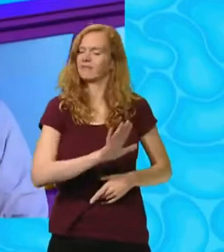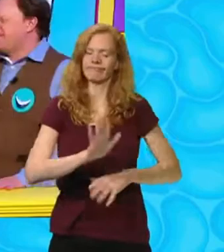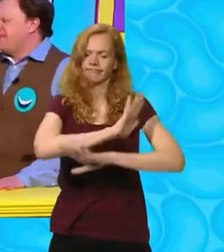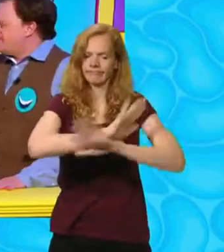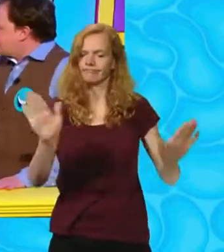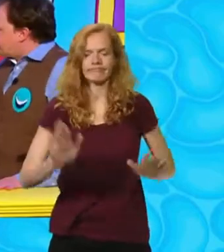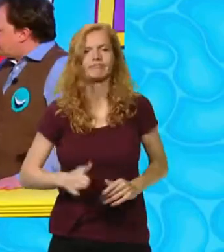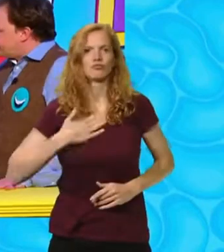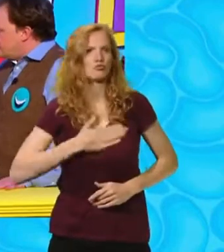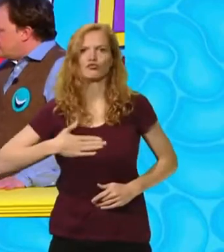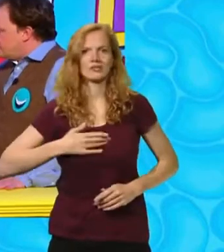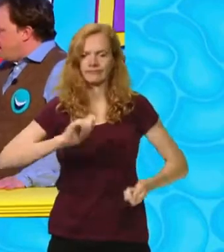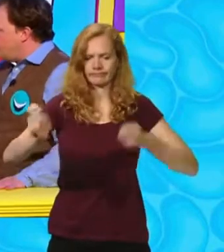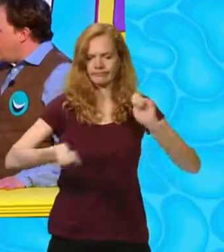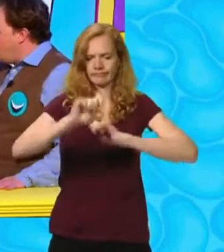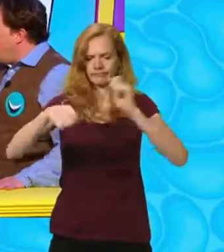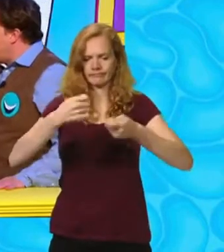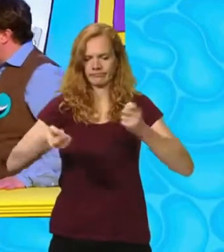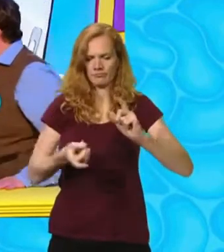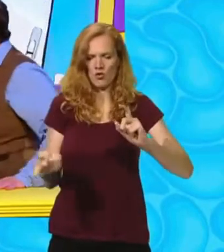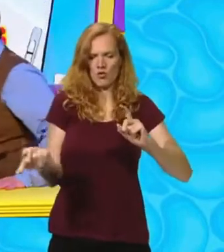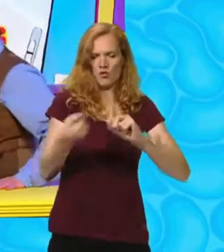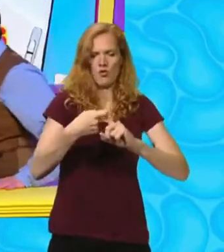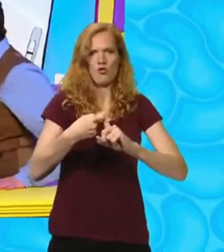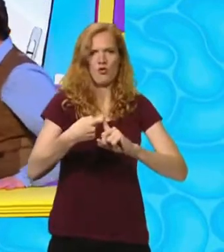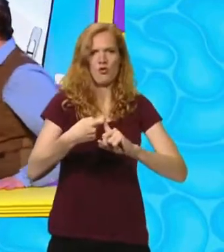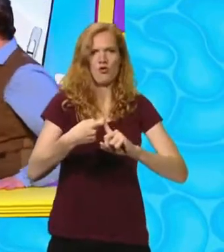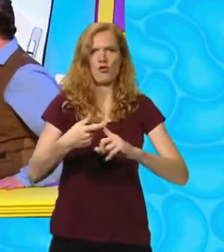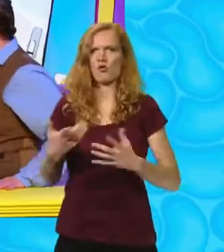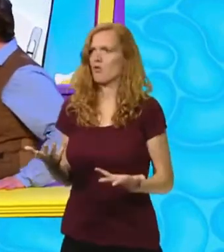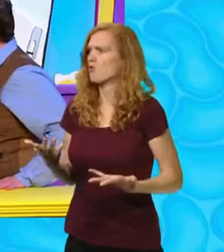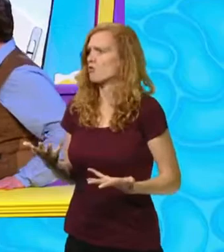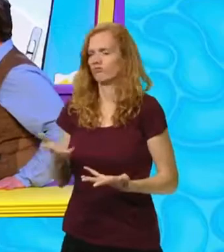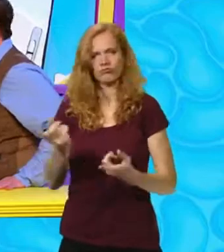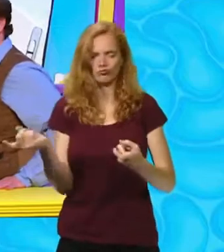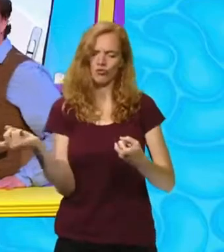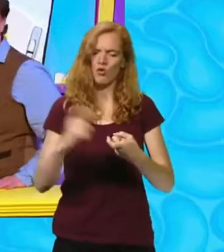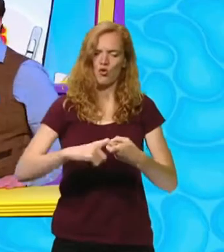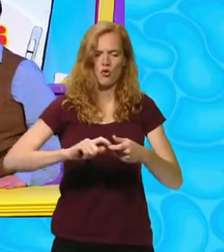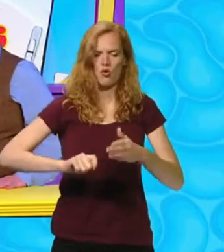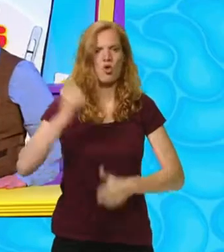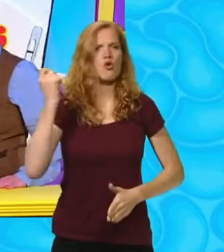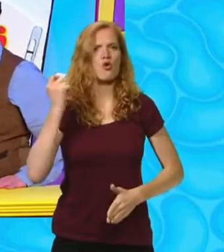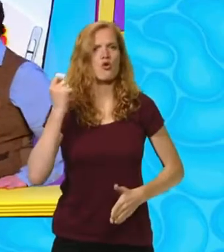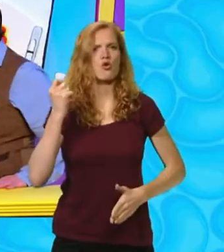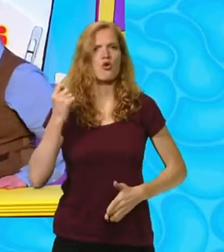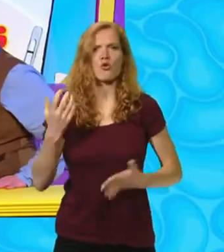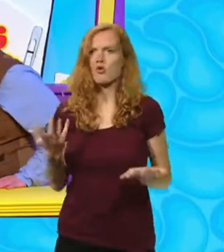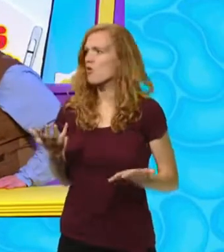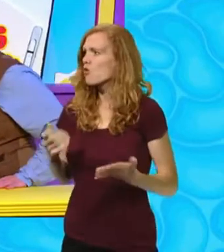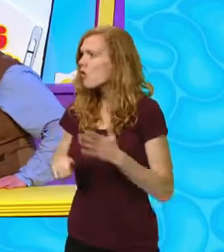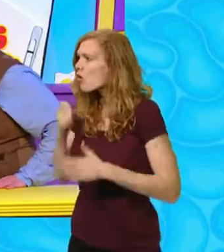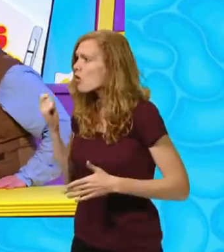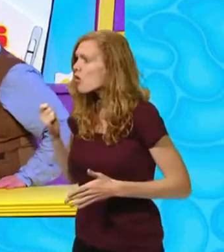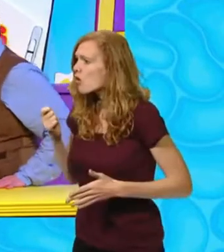I'm sorry, this is over. The chain's going on. Oh, no! Locking it. Not the no-entry Justin lock. Exactly, the no-entry Justin lock, and no more